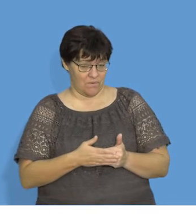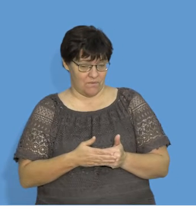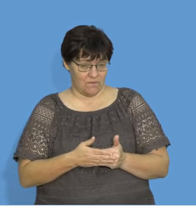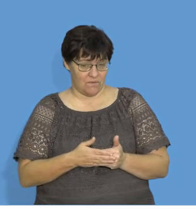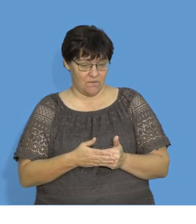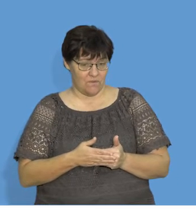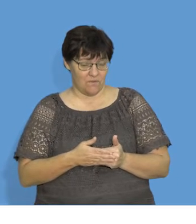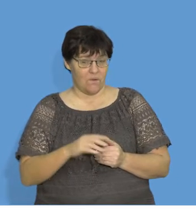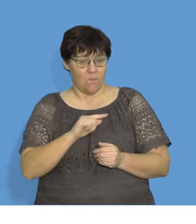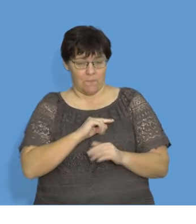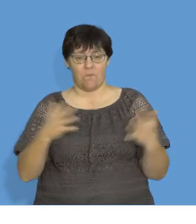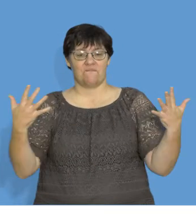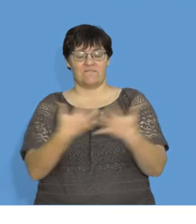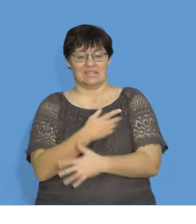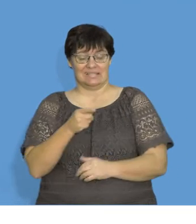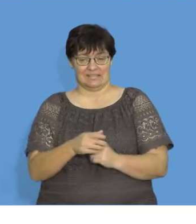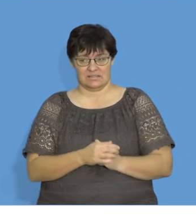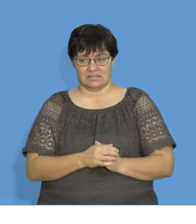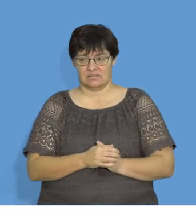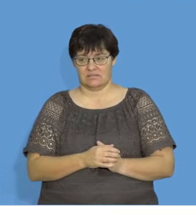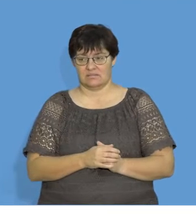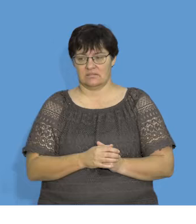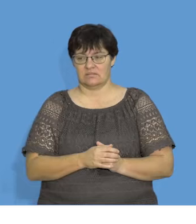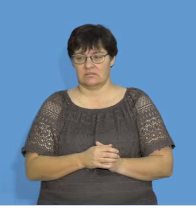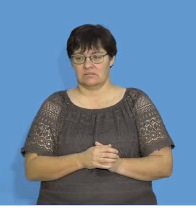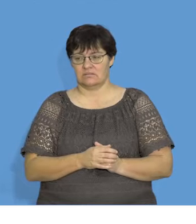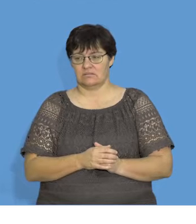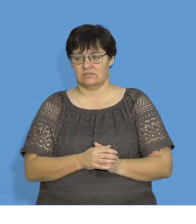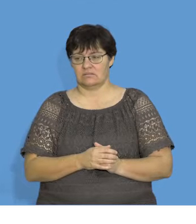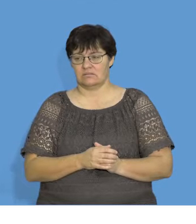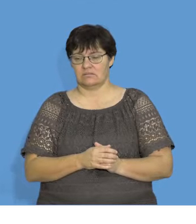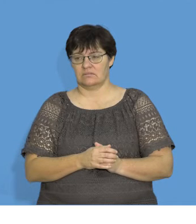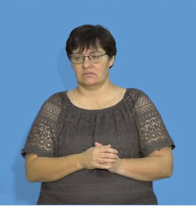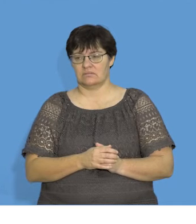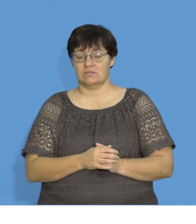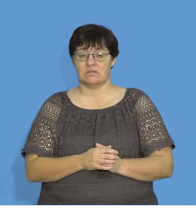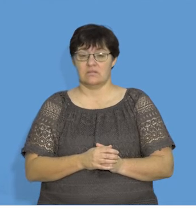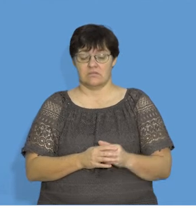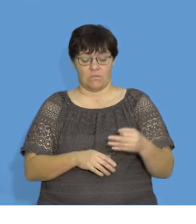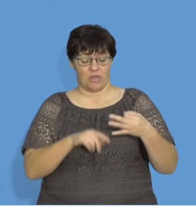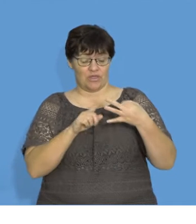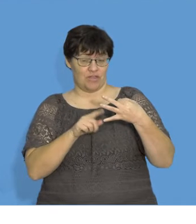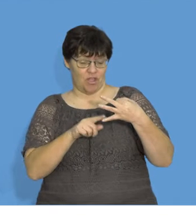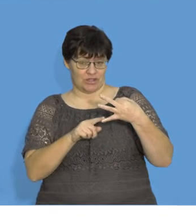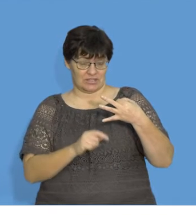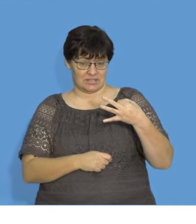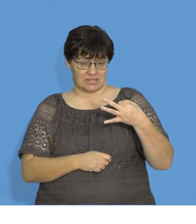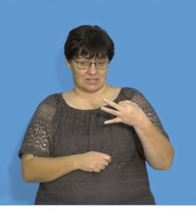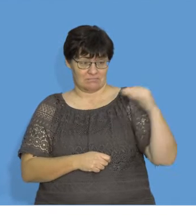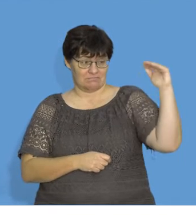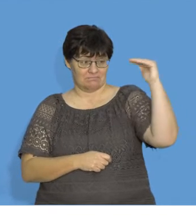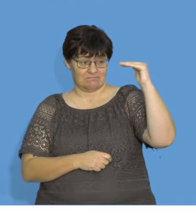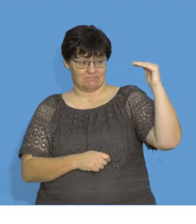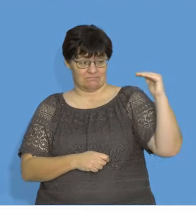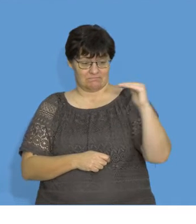was faster. Okay, let's go to 3. Oopsie, let's go to